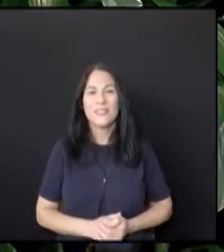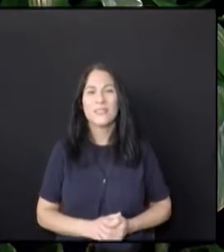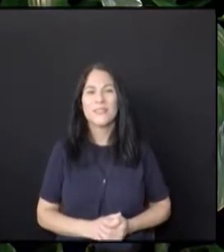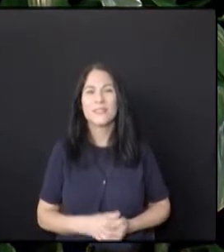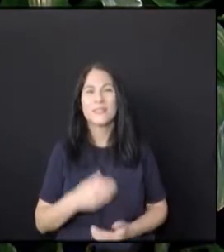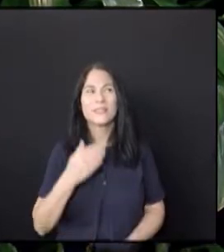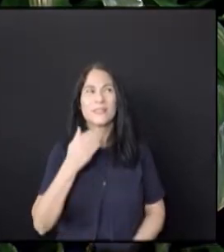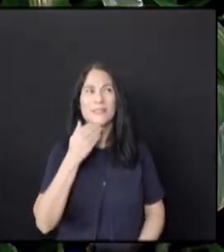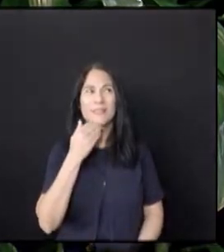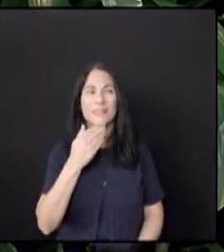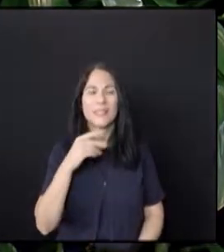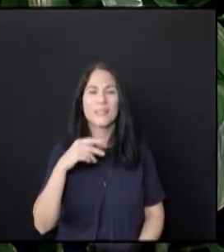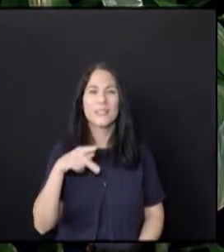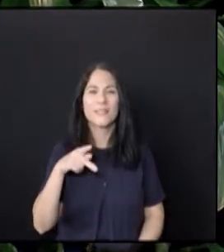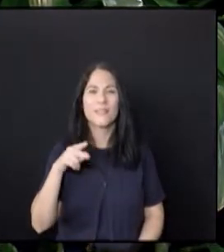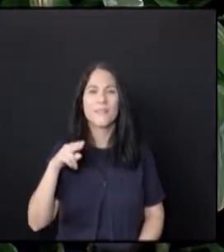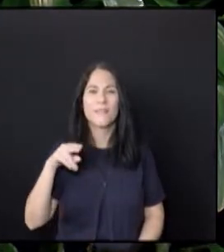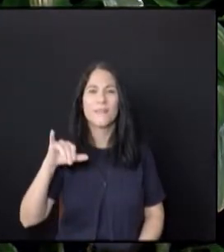Thank you, Phil.